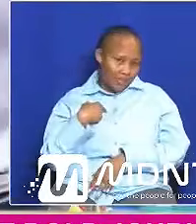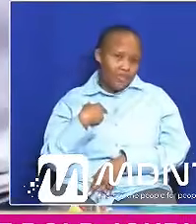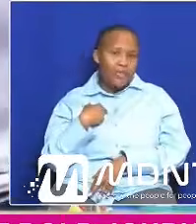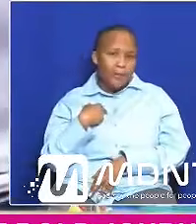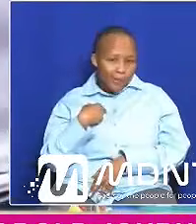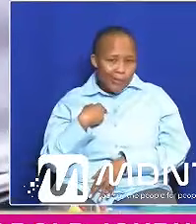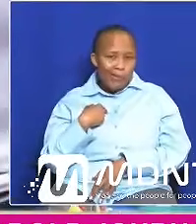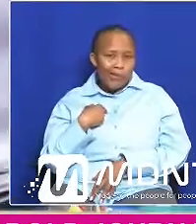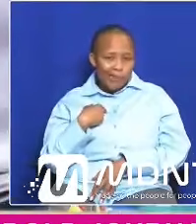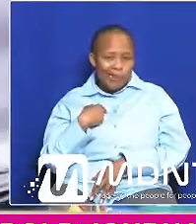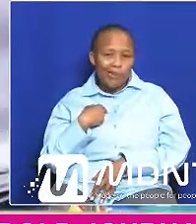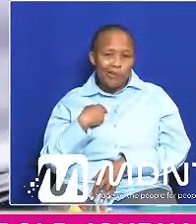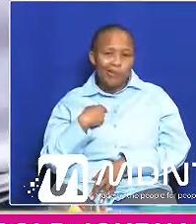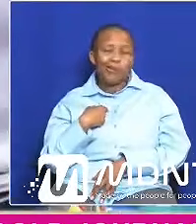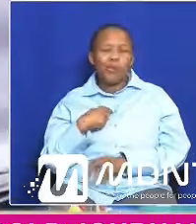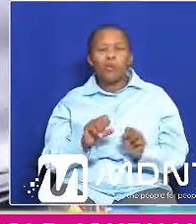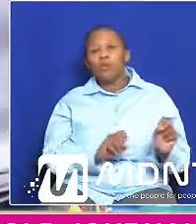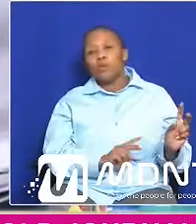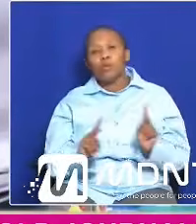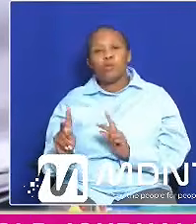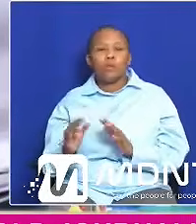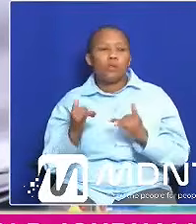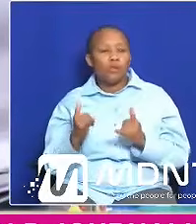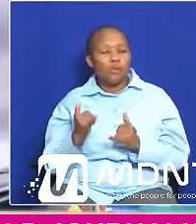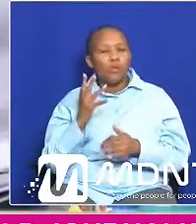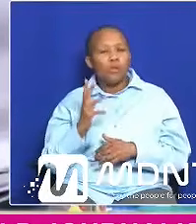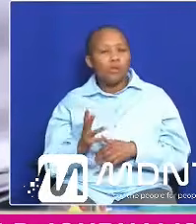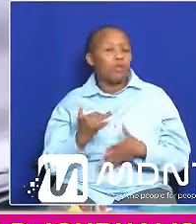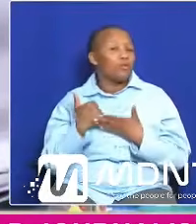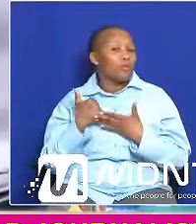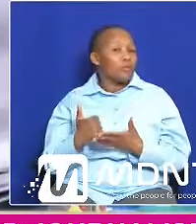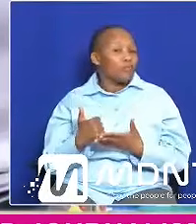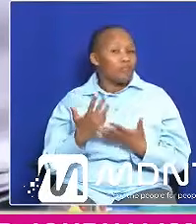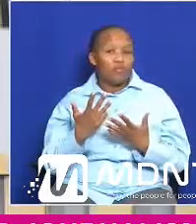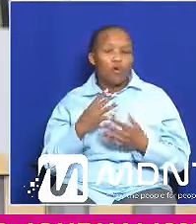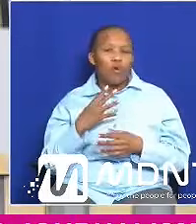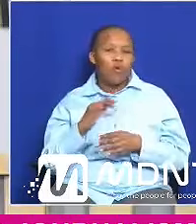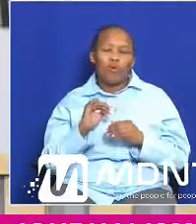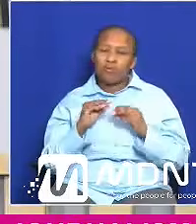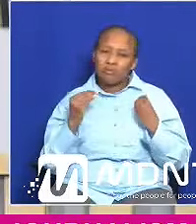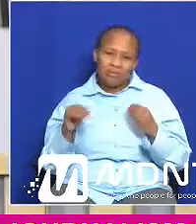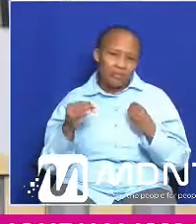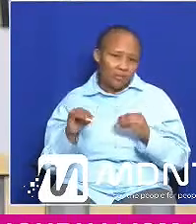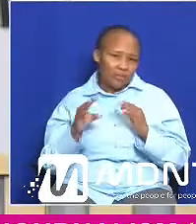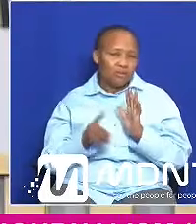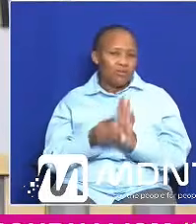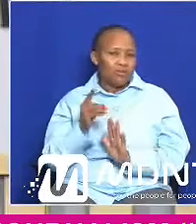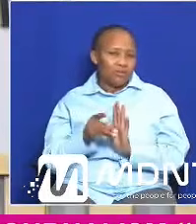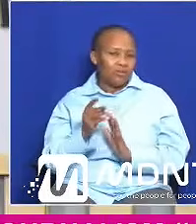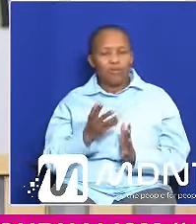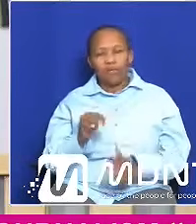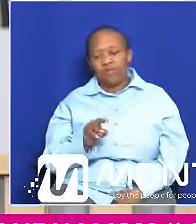he would then seek to assist you to develop your own business, like the VIP protection business. Not